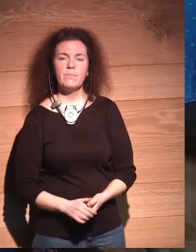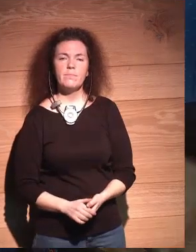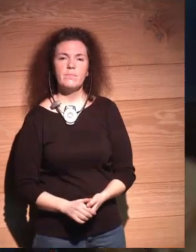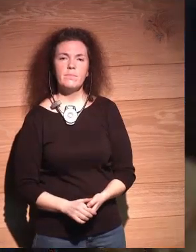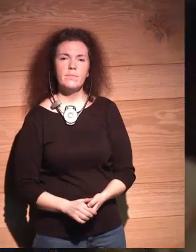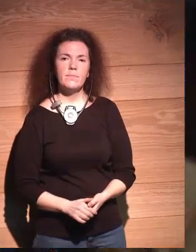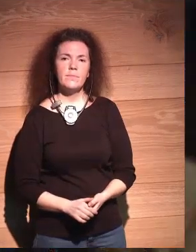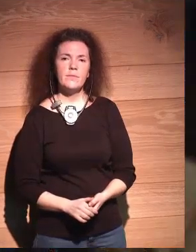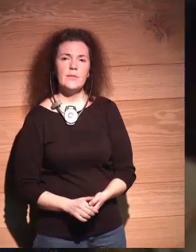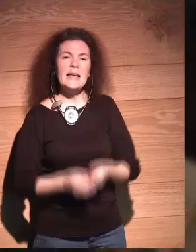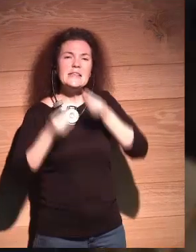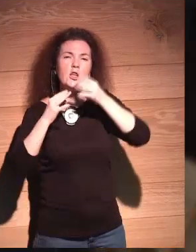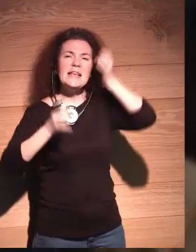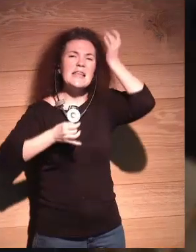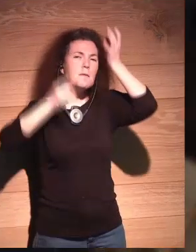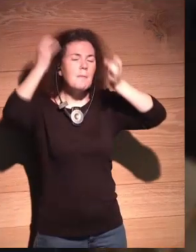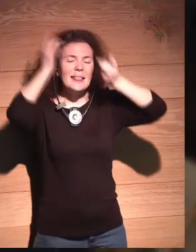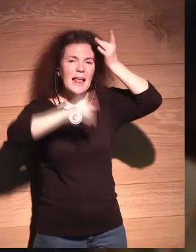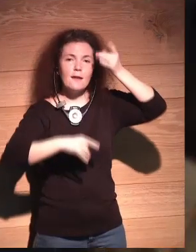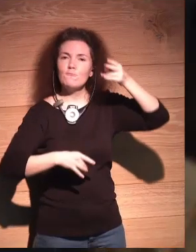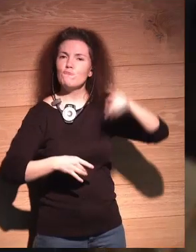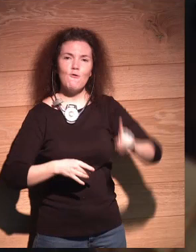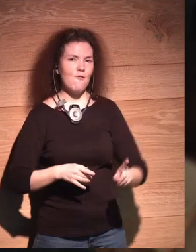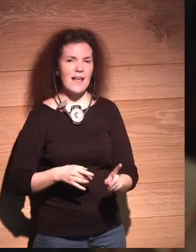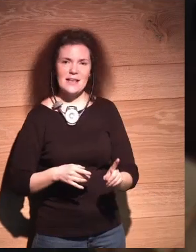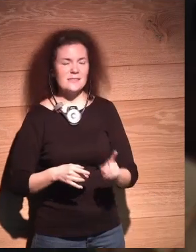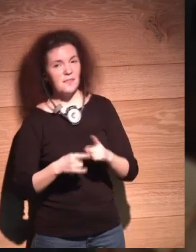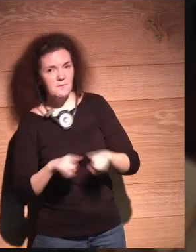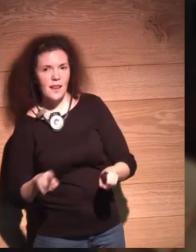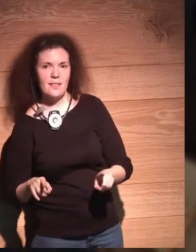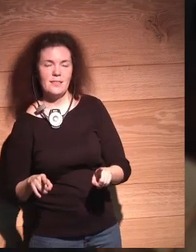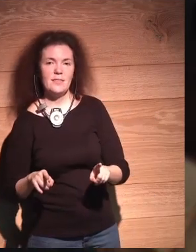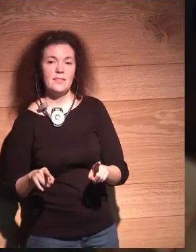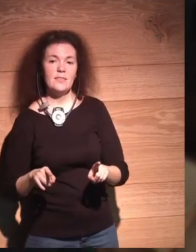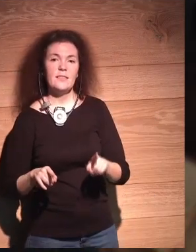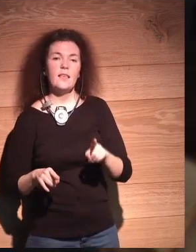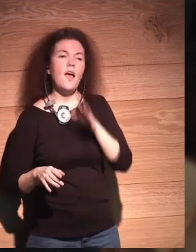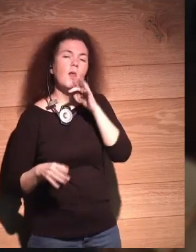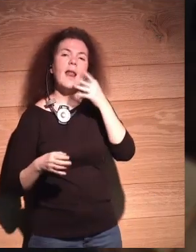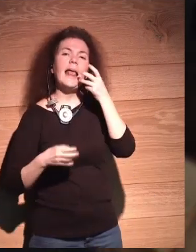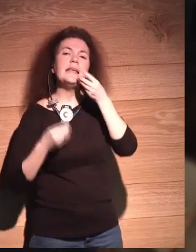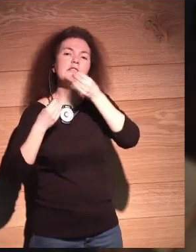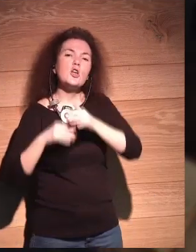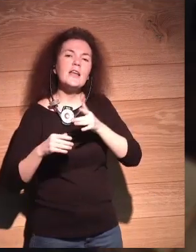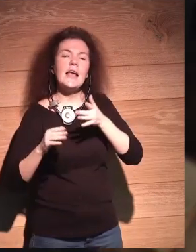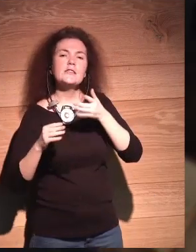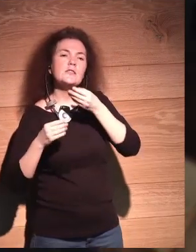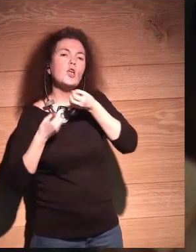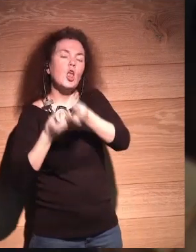storytelling. This is not the same as inventing these stories. When we are at